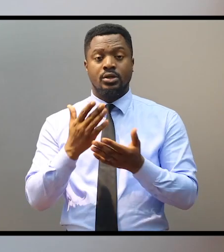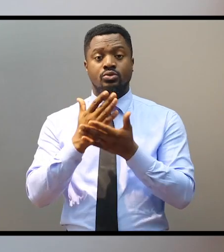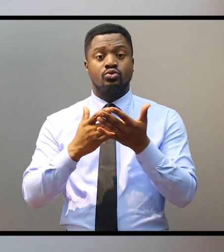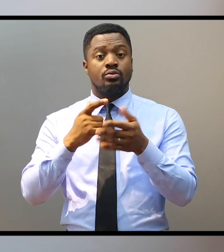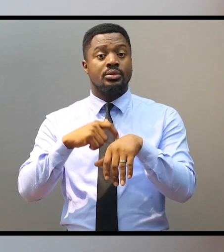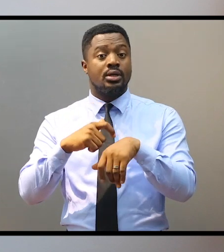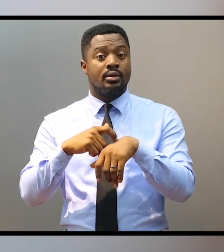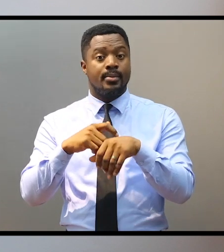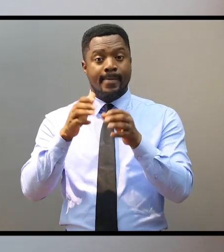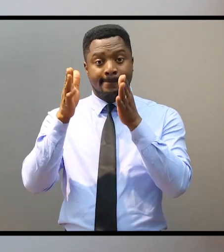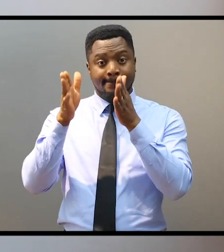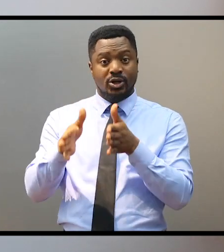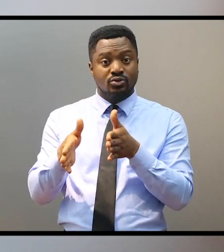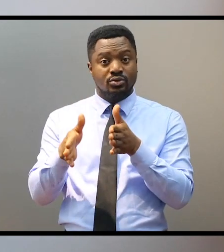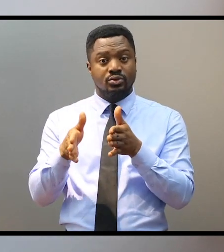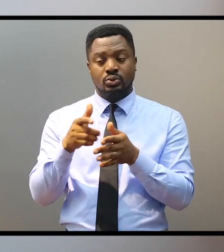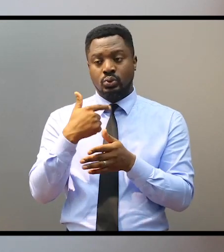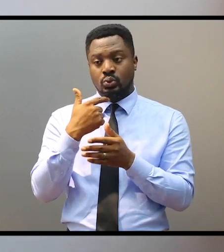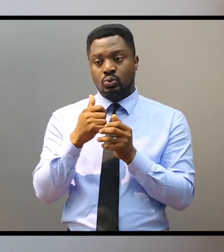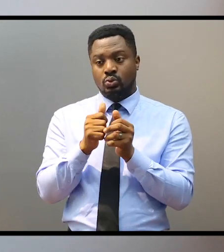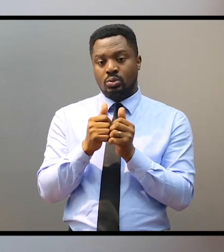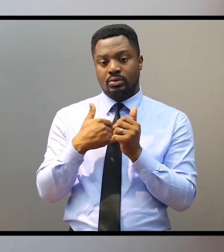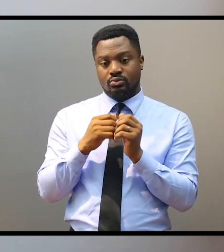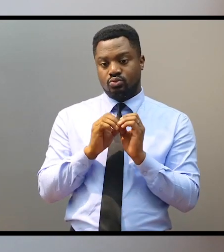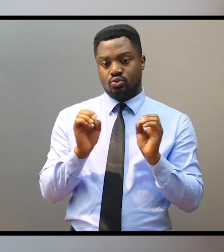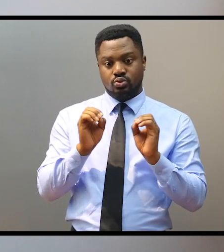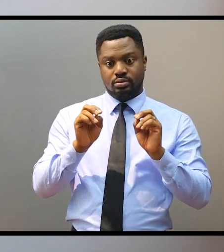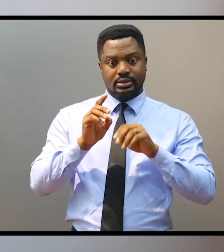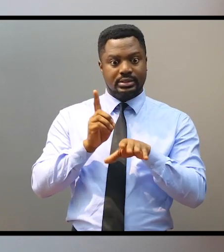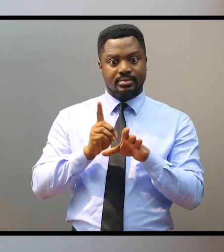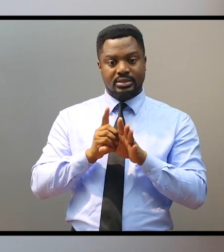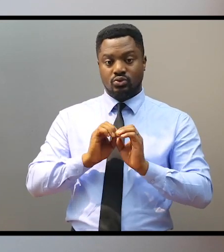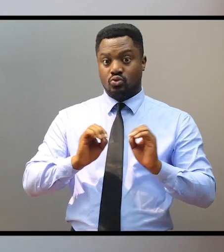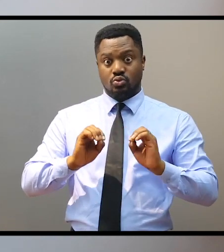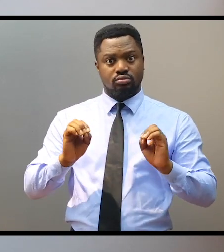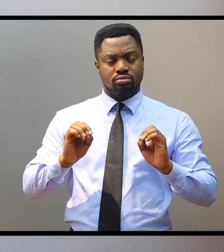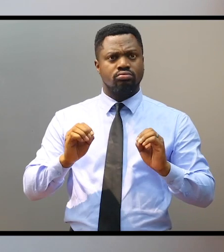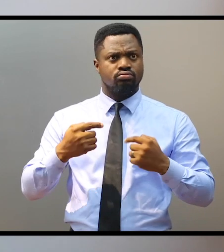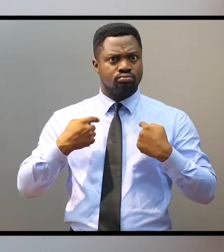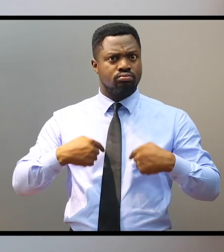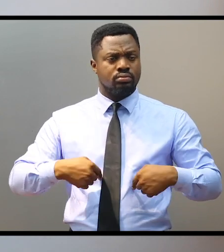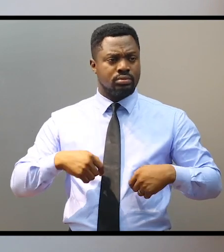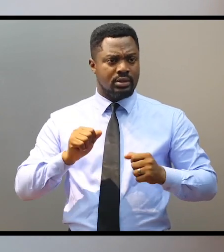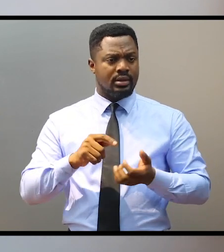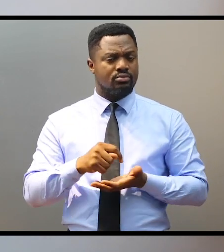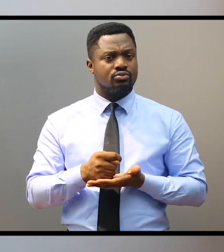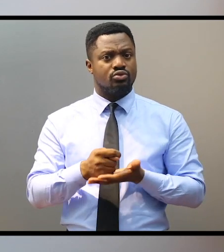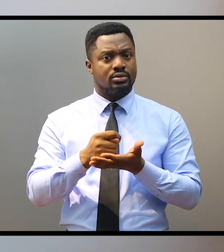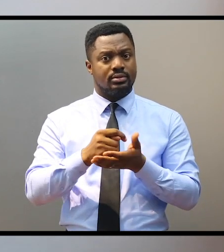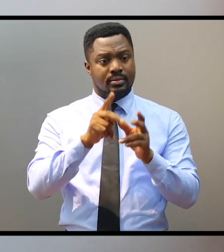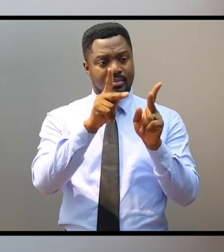So sometimes persons without disabilities can